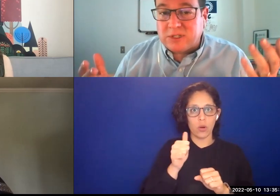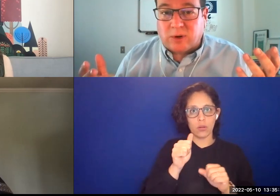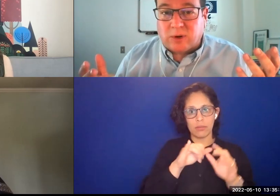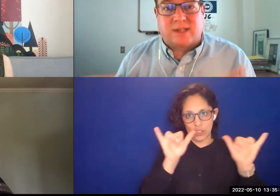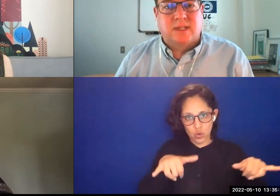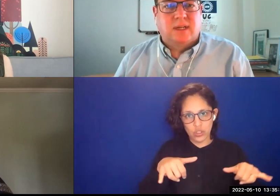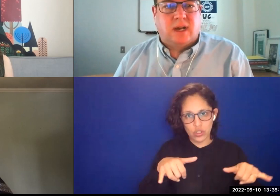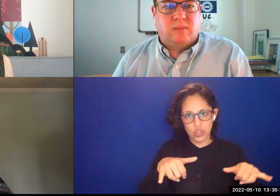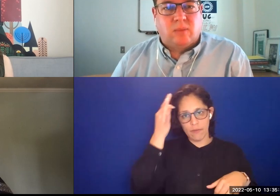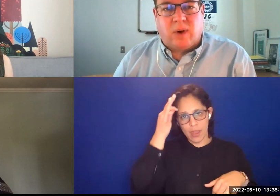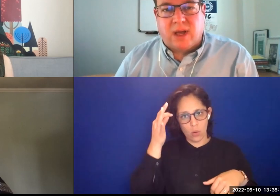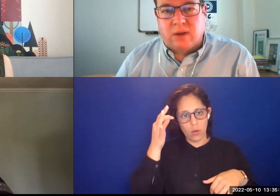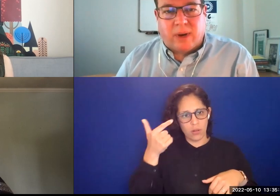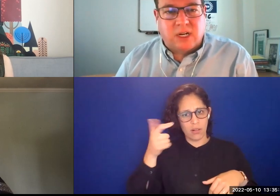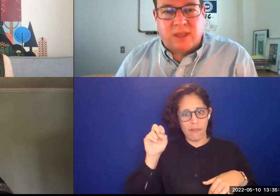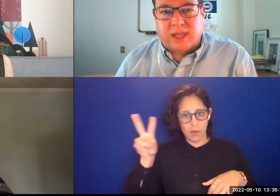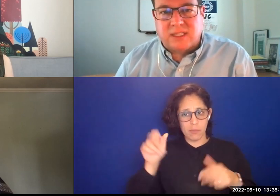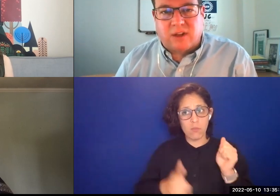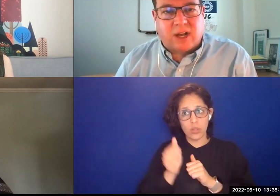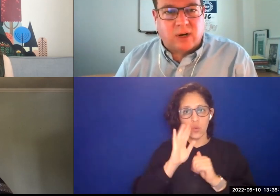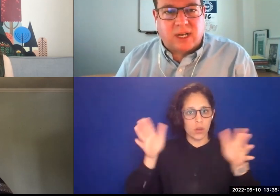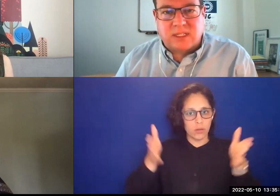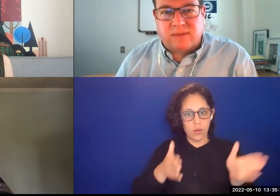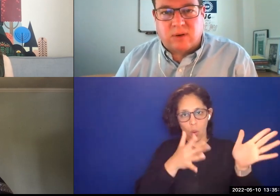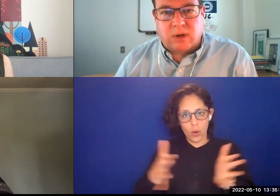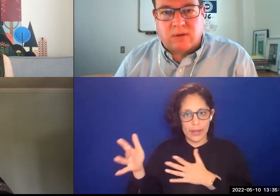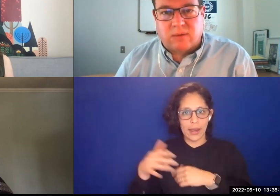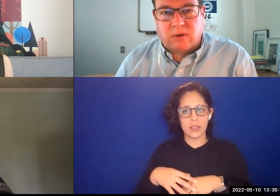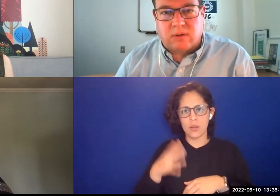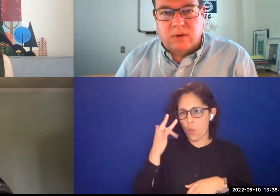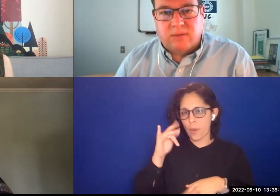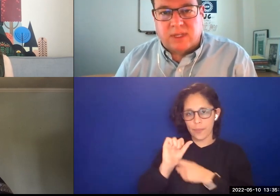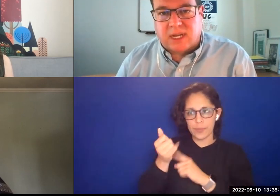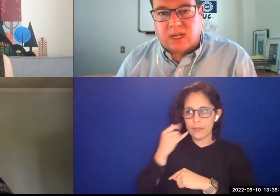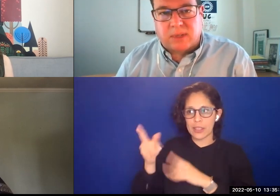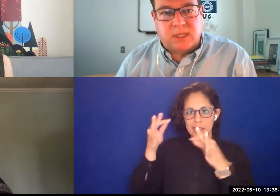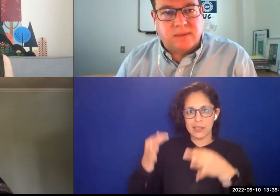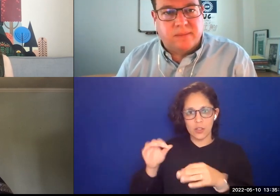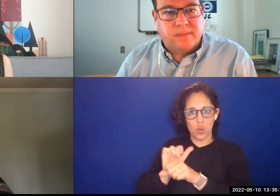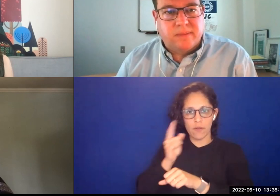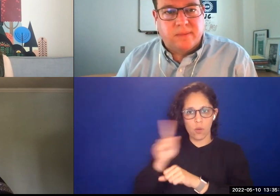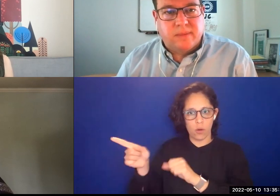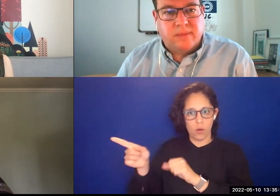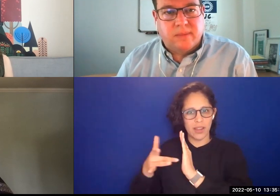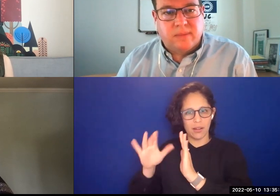they're mostly organized. Why should it be the case that they're not organized if they're working for these tech companies?